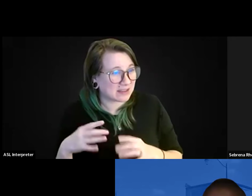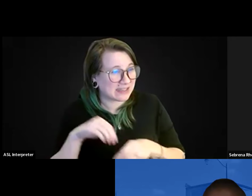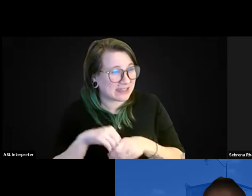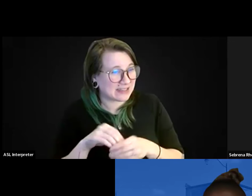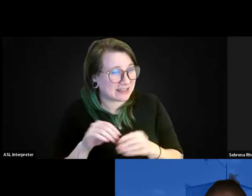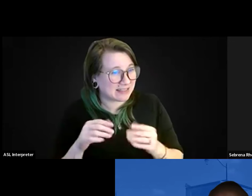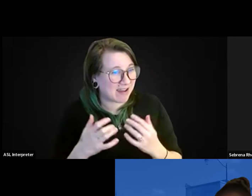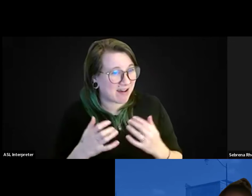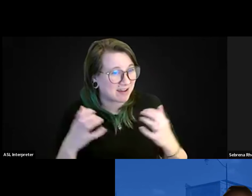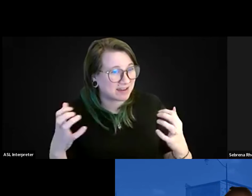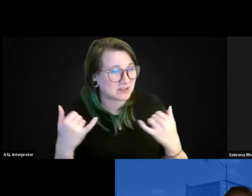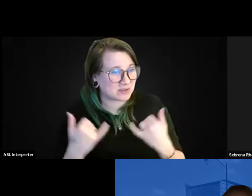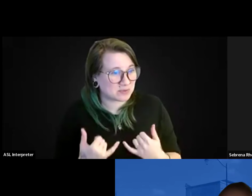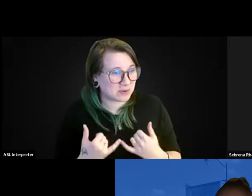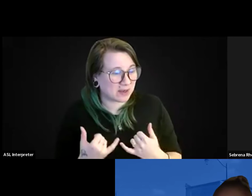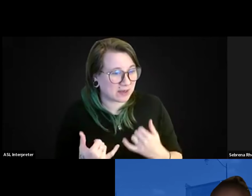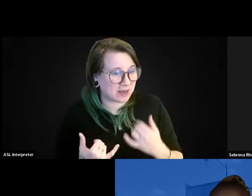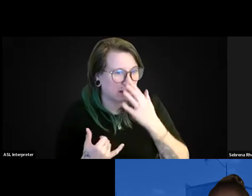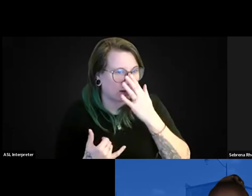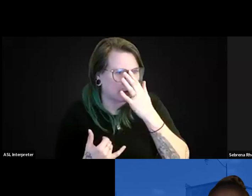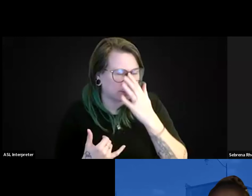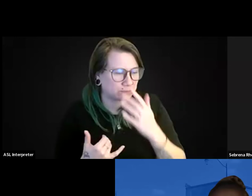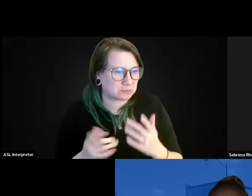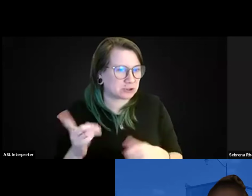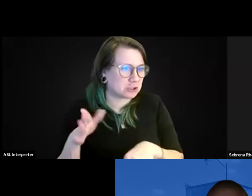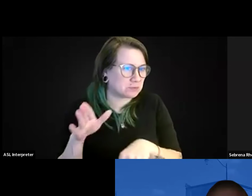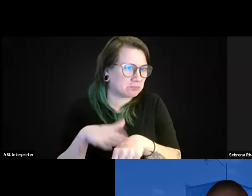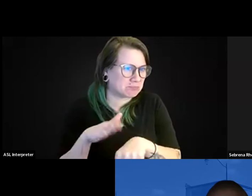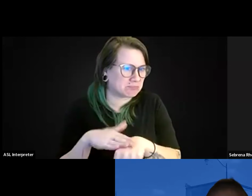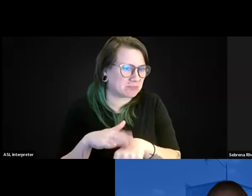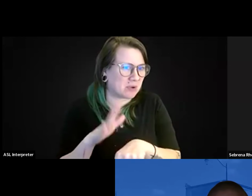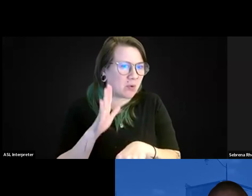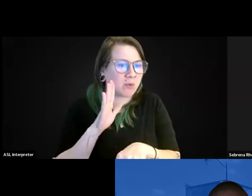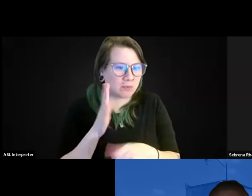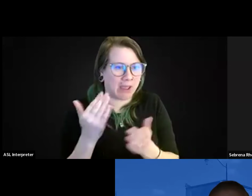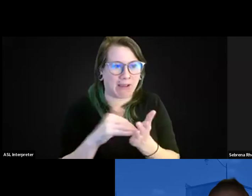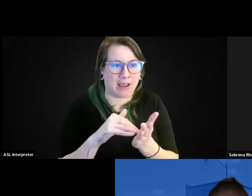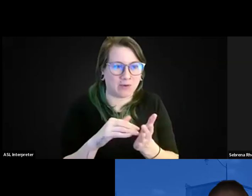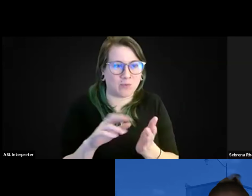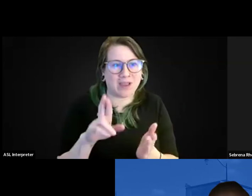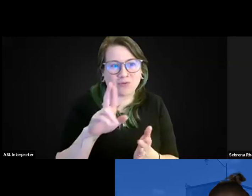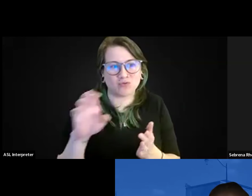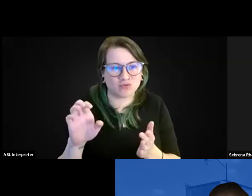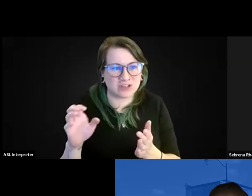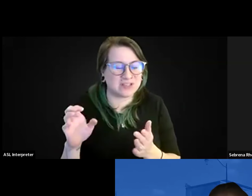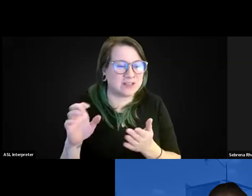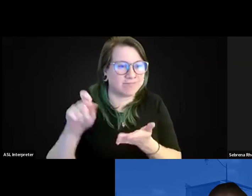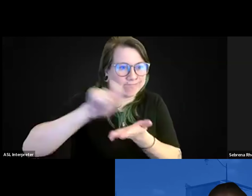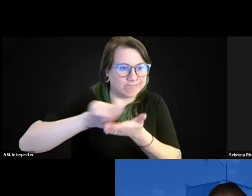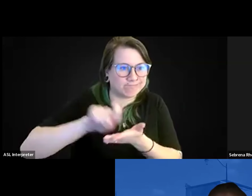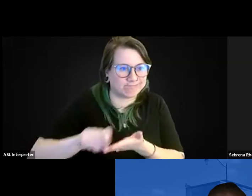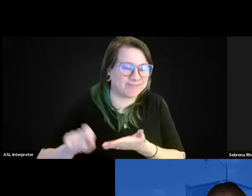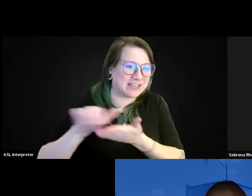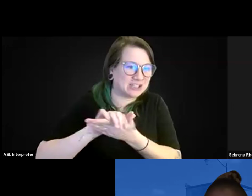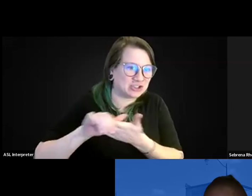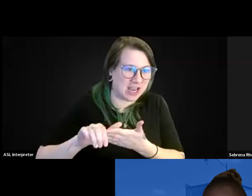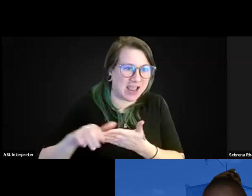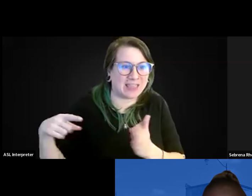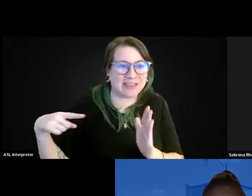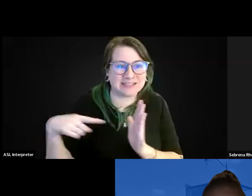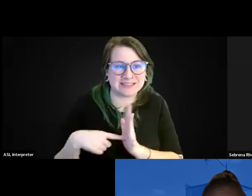the audience right now, but just a heads up, we have to reissue a check dated